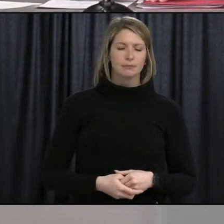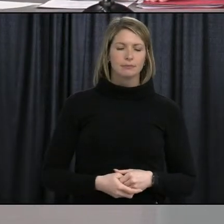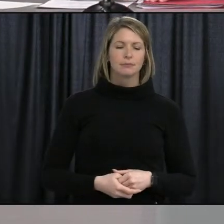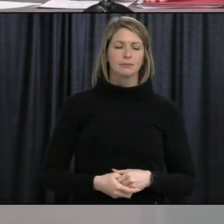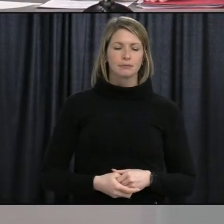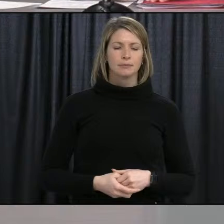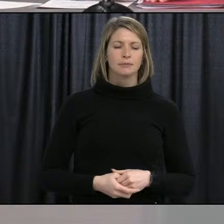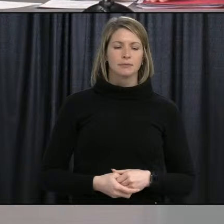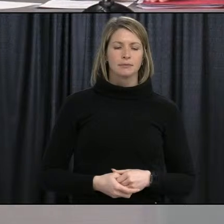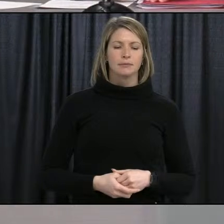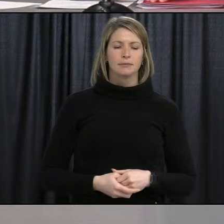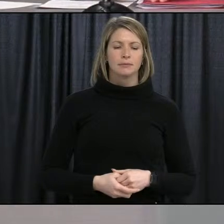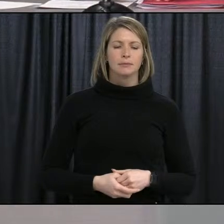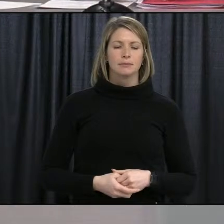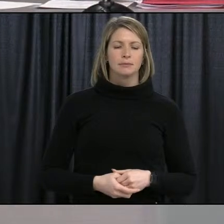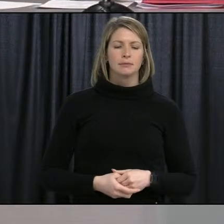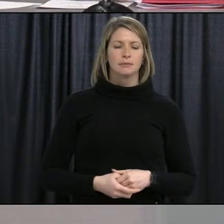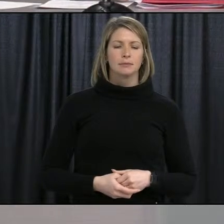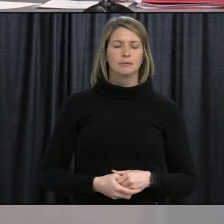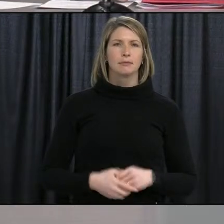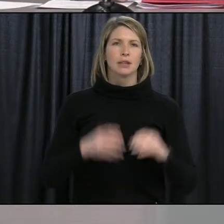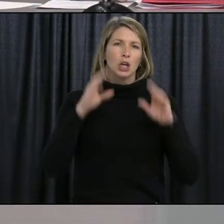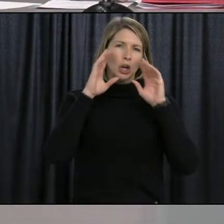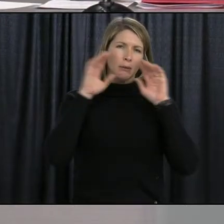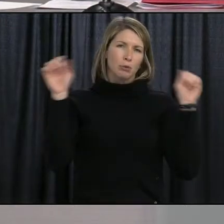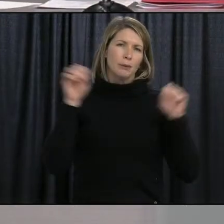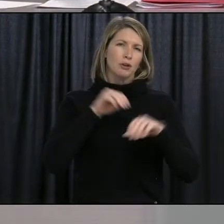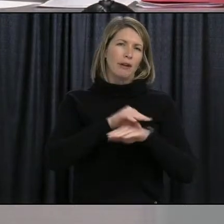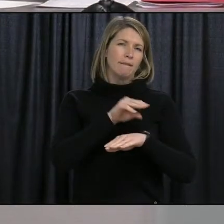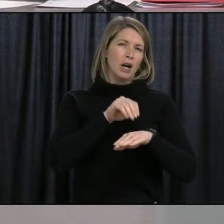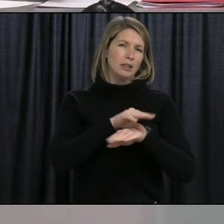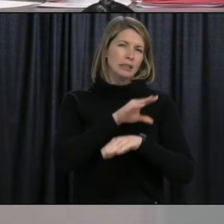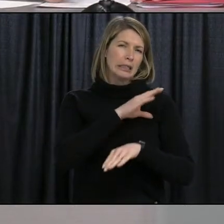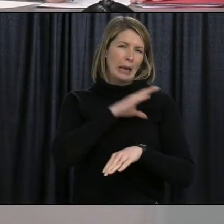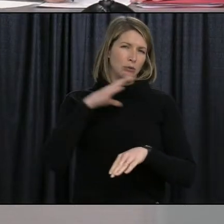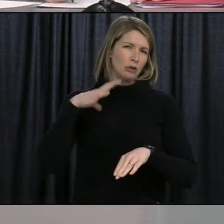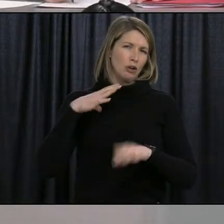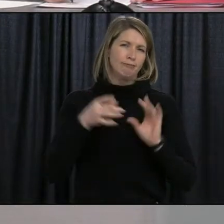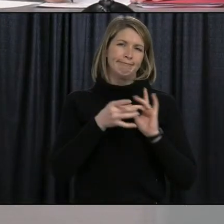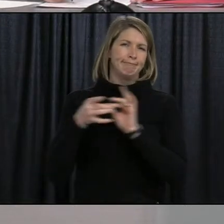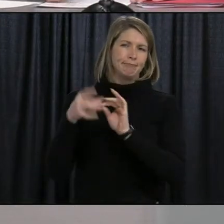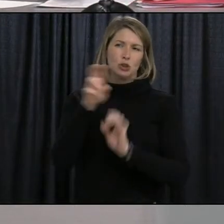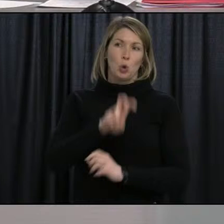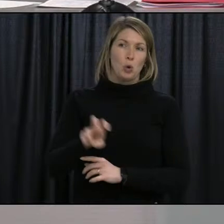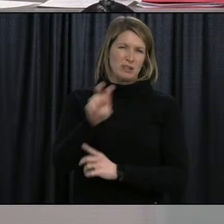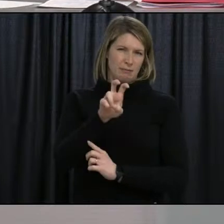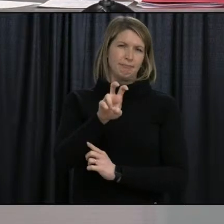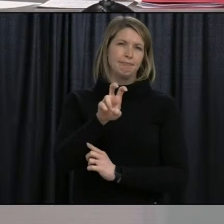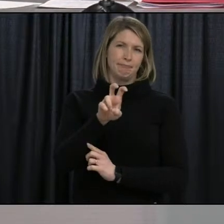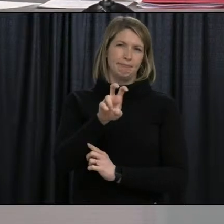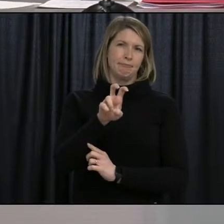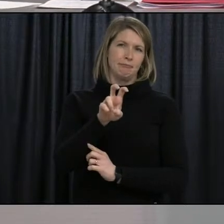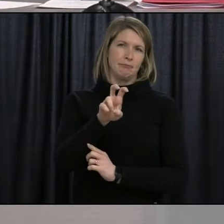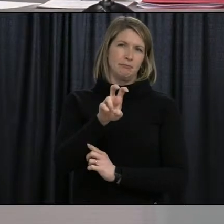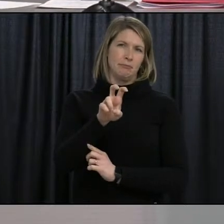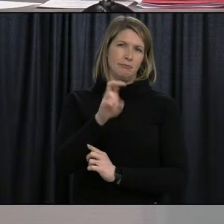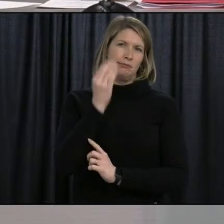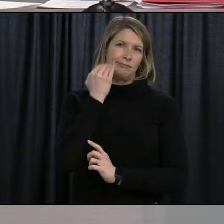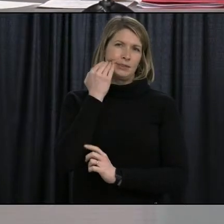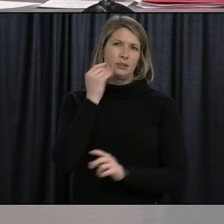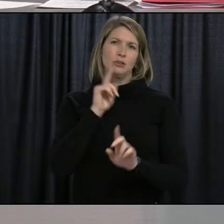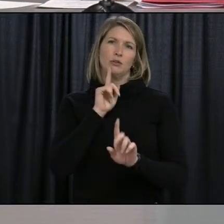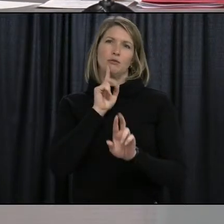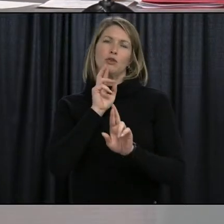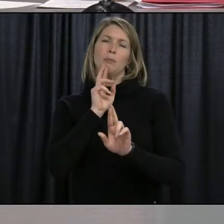The Premier's Advisory Council on Tourism released its interim report and suggested allowing basically all